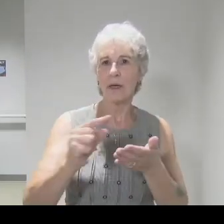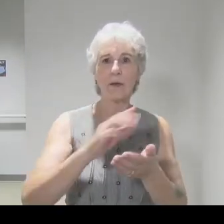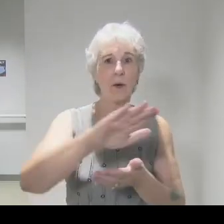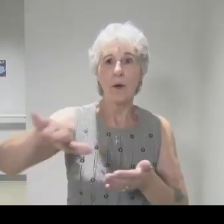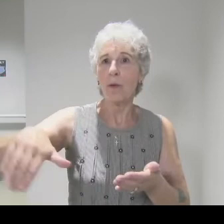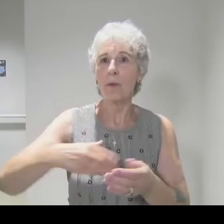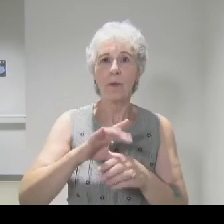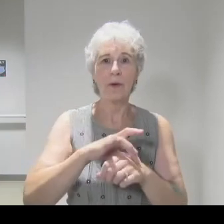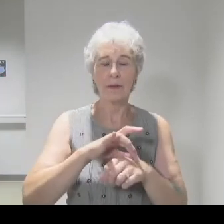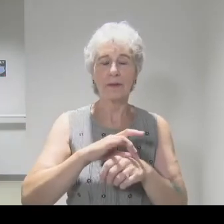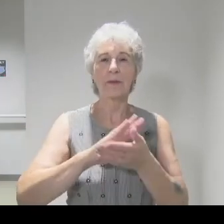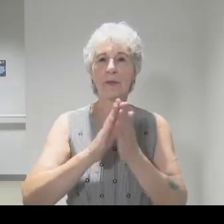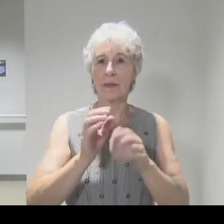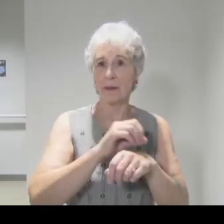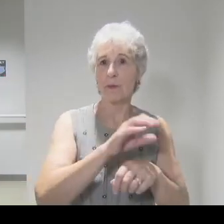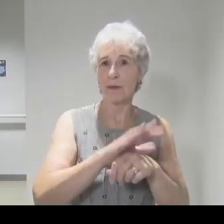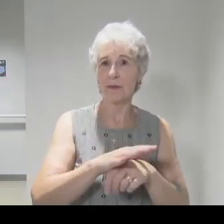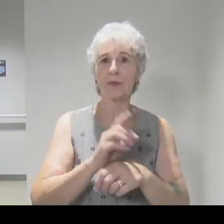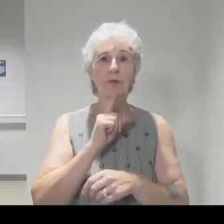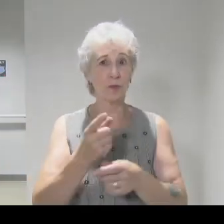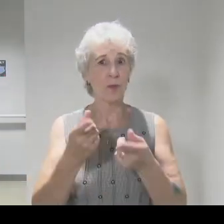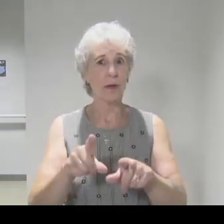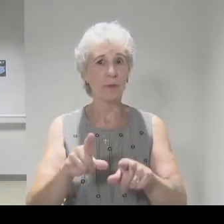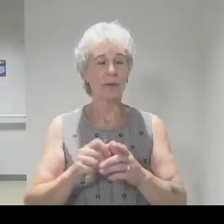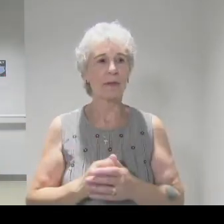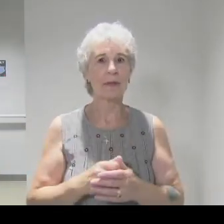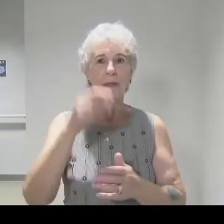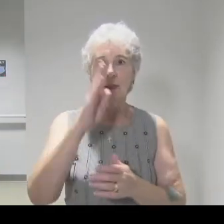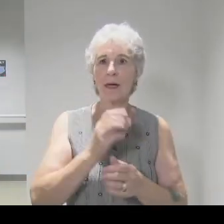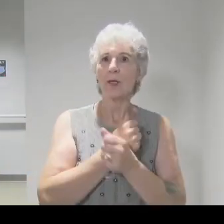was. God loves the city, and